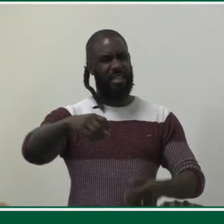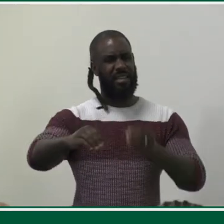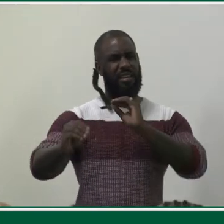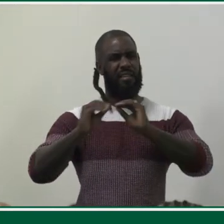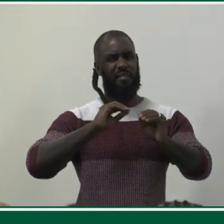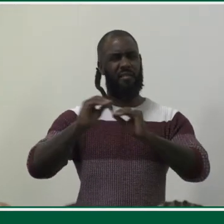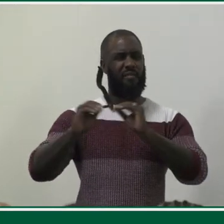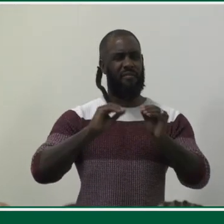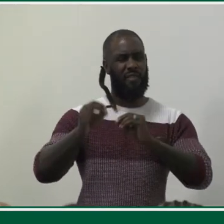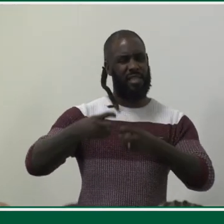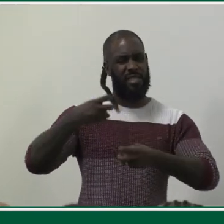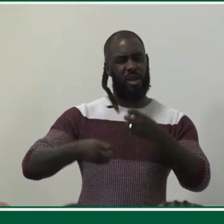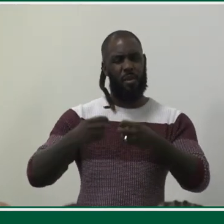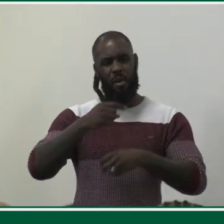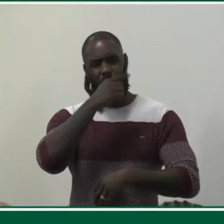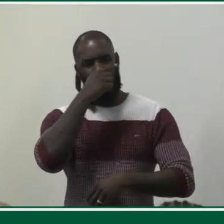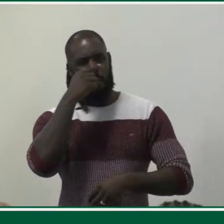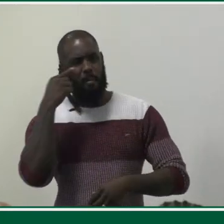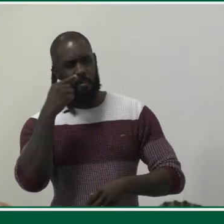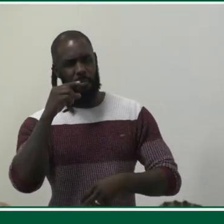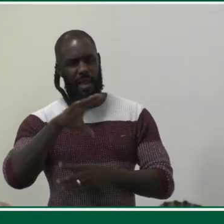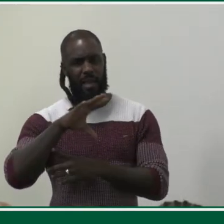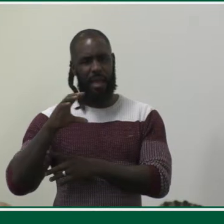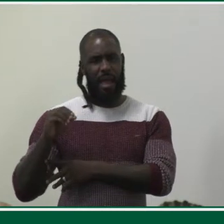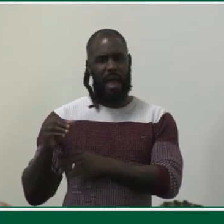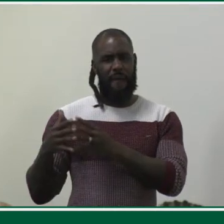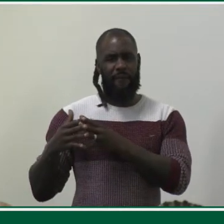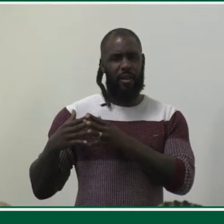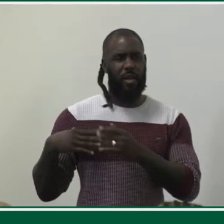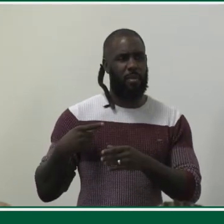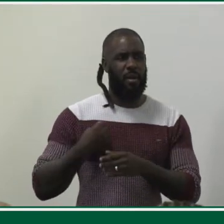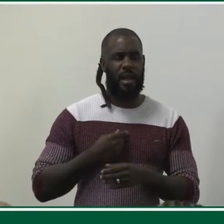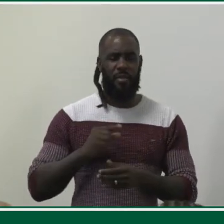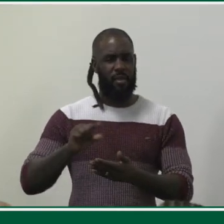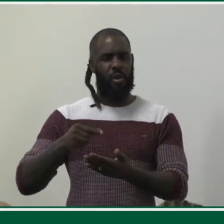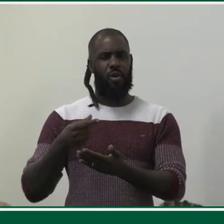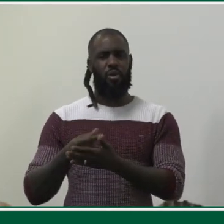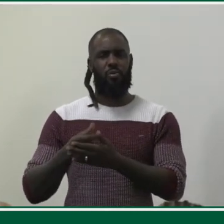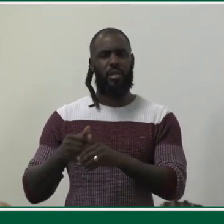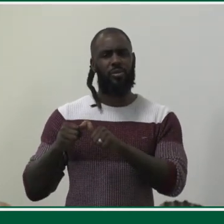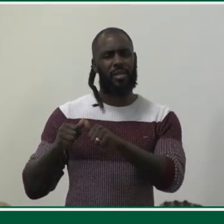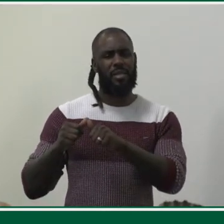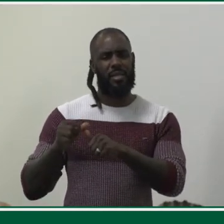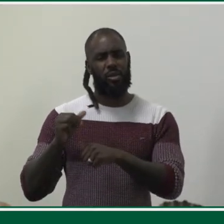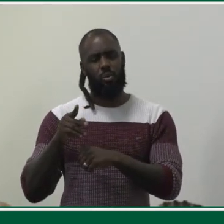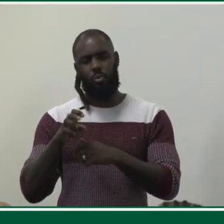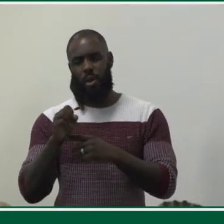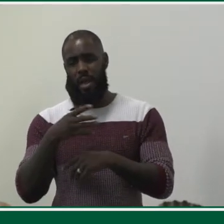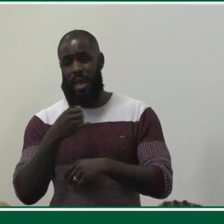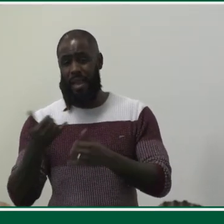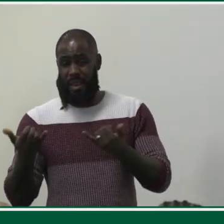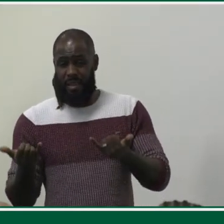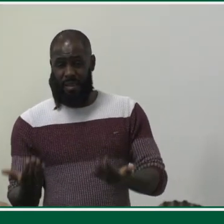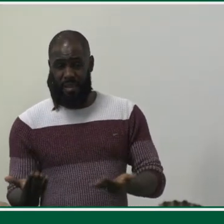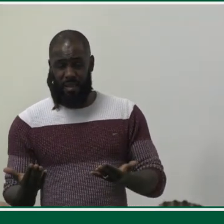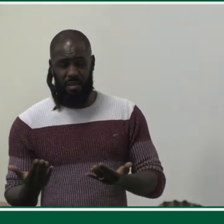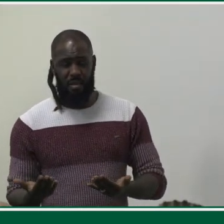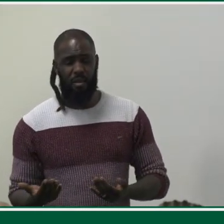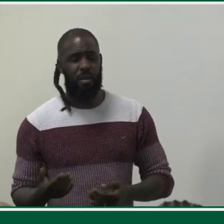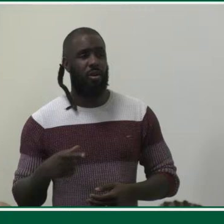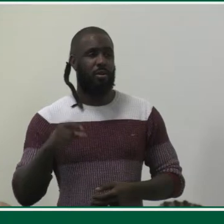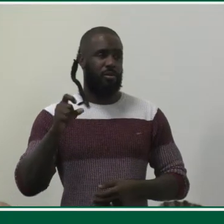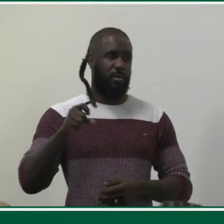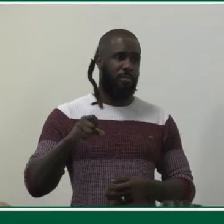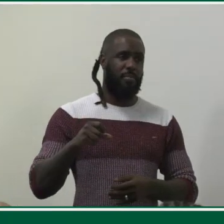issue of our Black and African American students and their retention rates, but also we at Sac State, we have to do something as